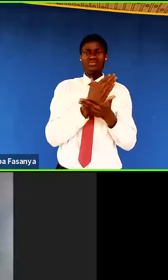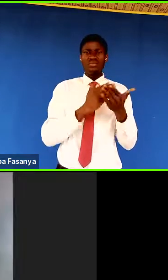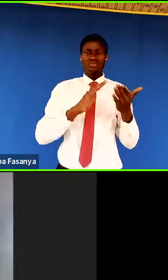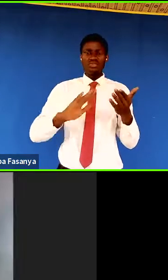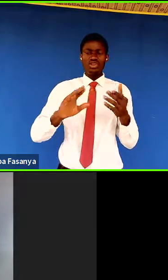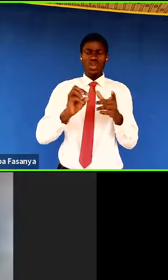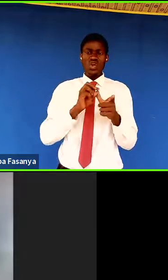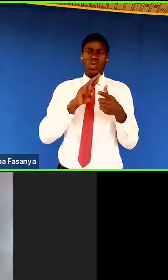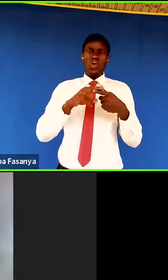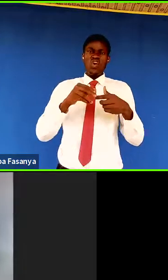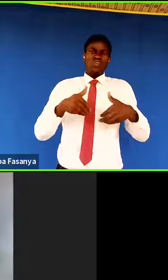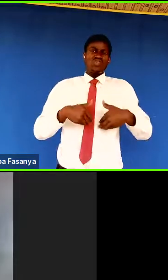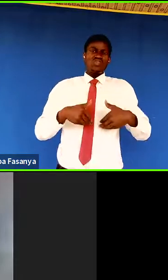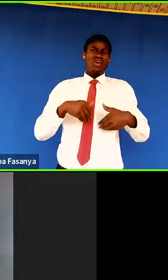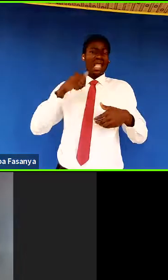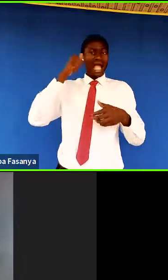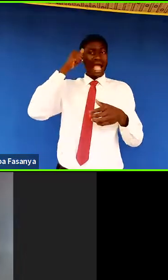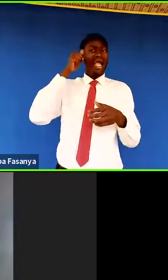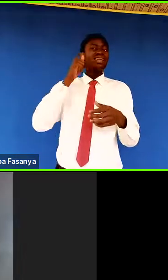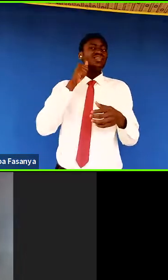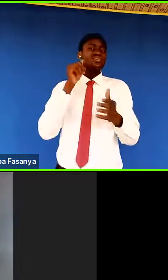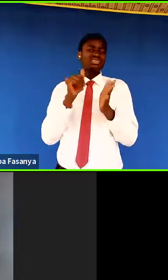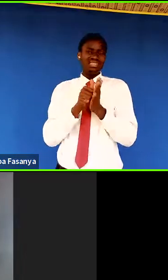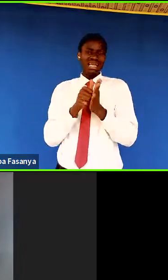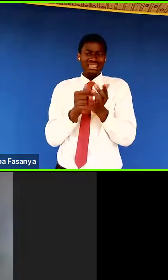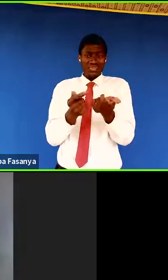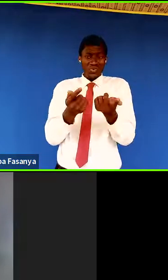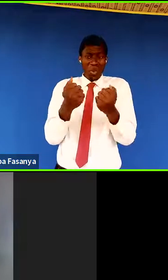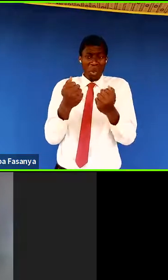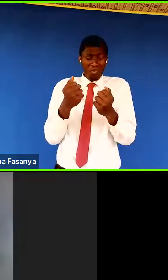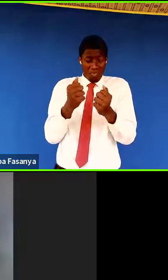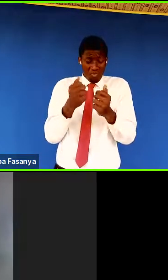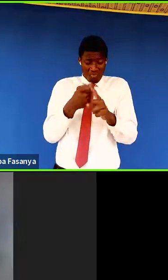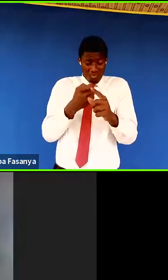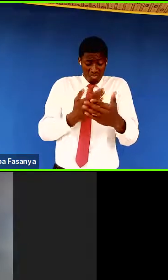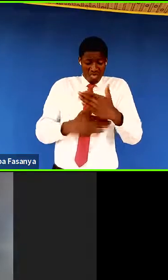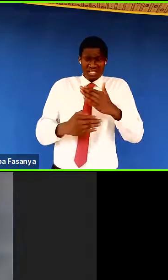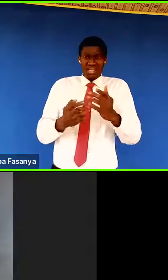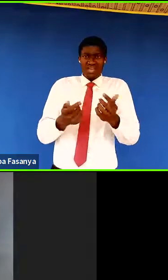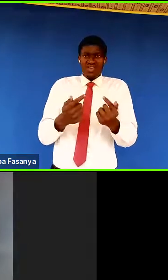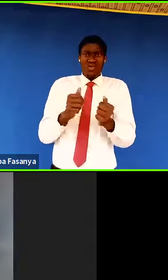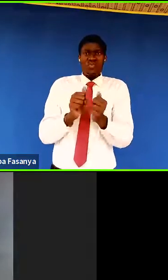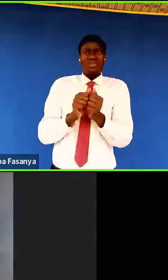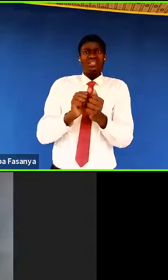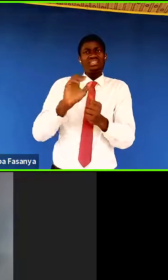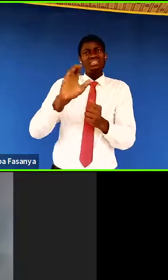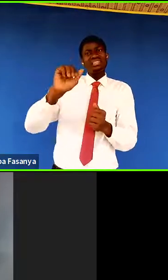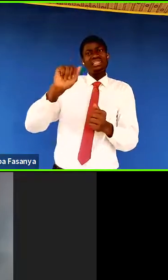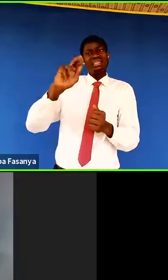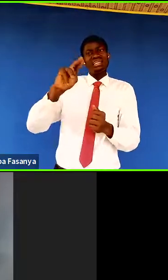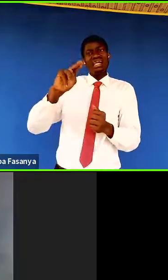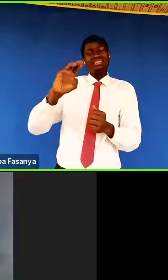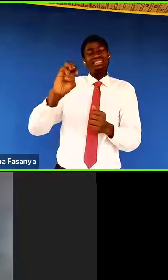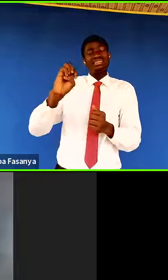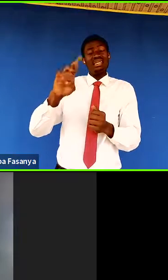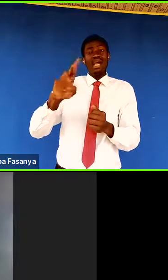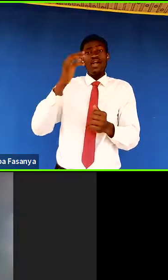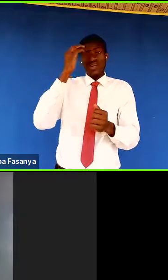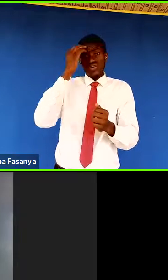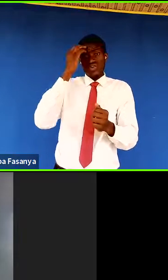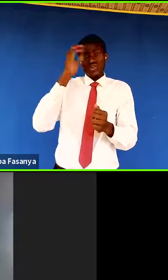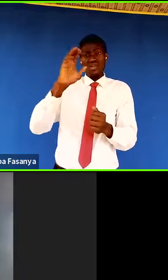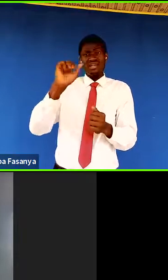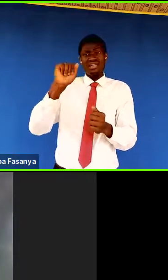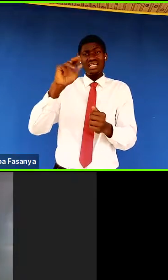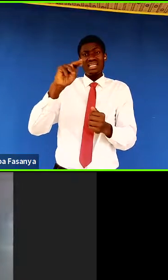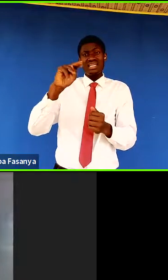cancers. Okay, and you know that some of these cancer drugs can actually can affect fertility. Okay, it can affect the